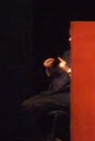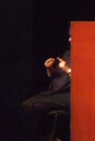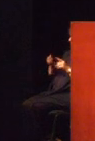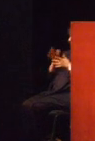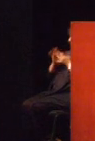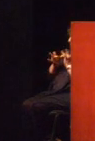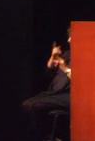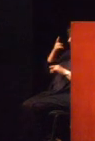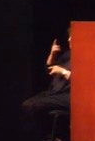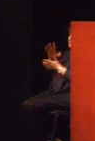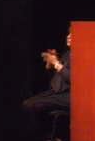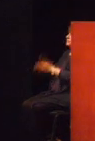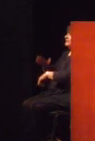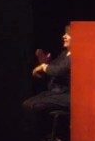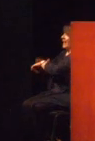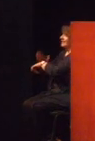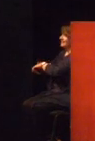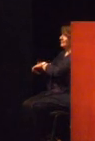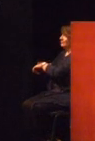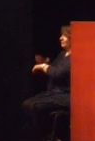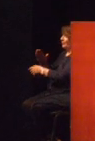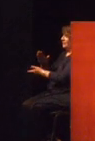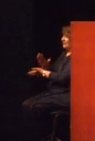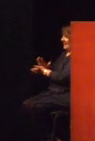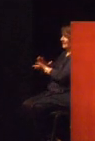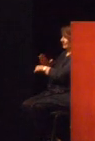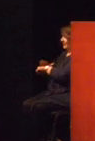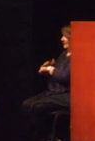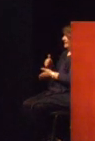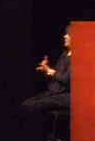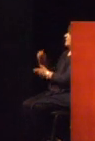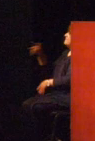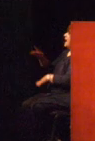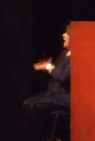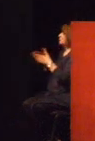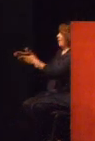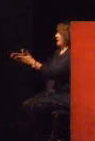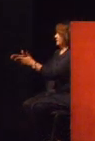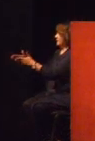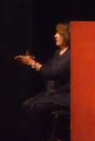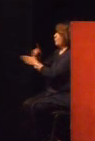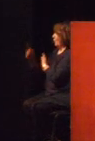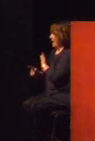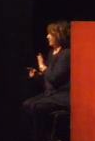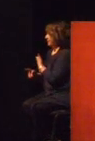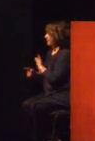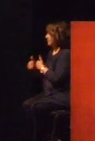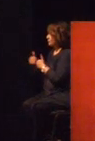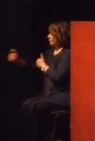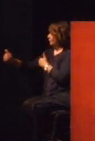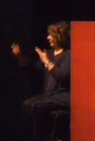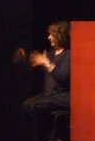and dismissal, with really the intent of trying to get them back on track to move forward in completing